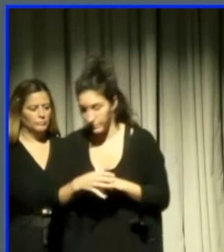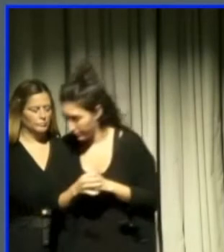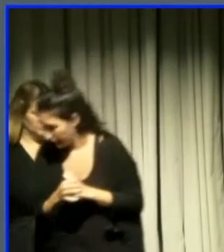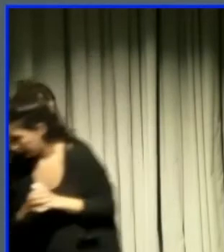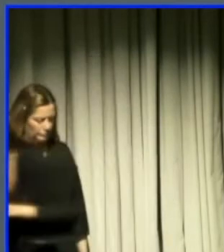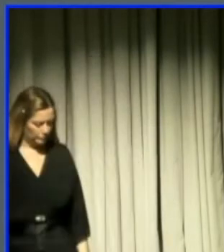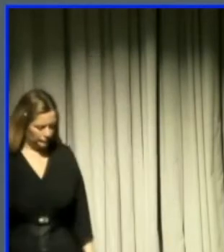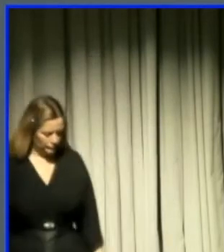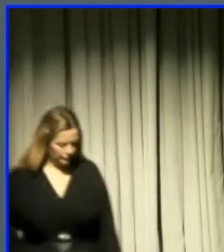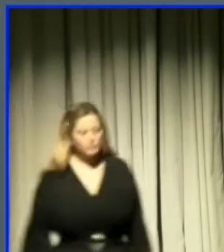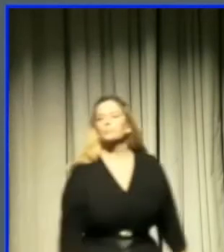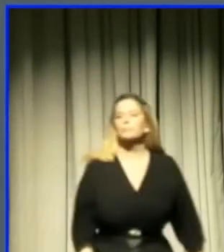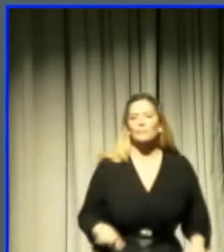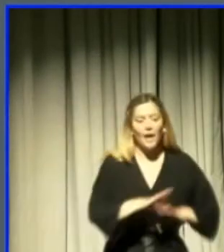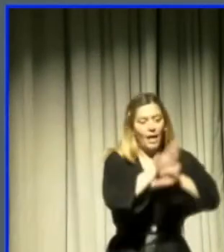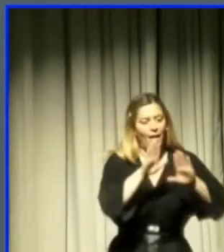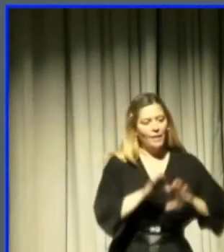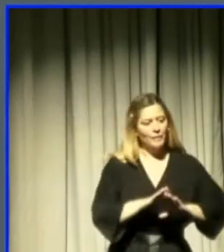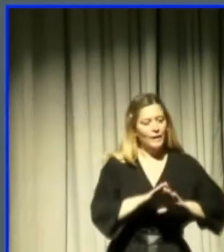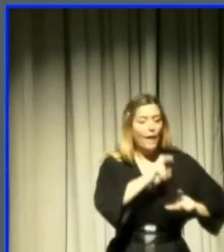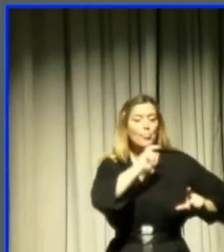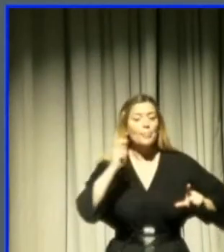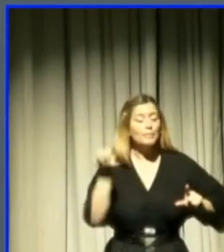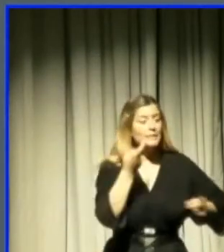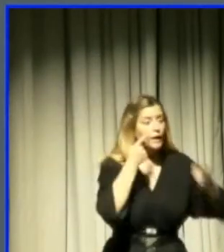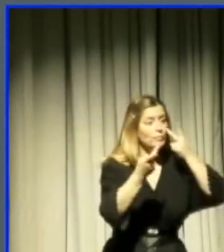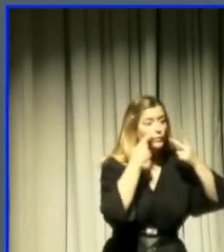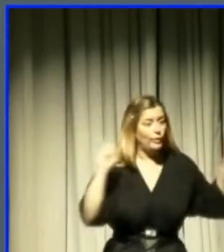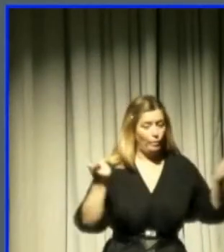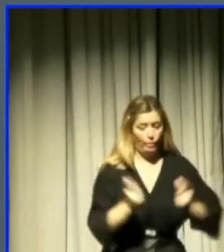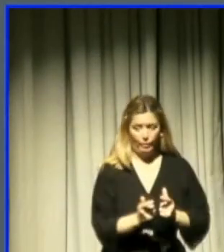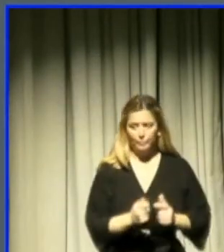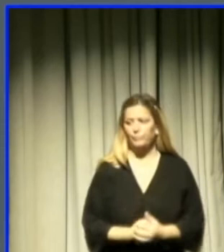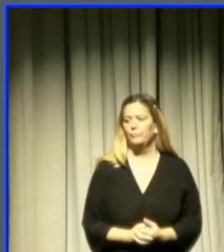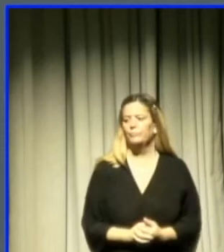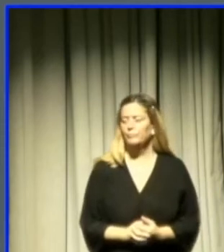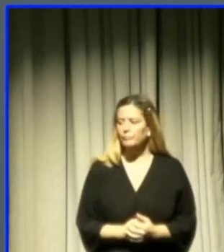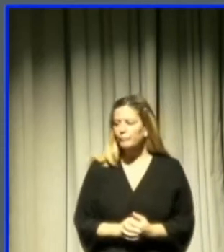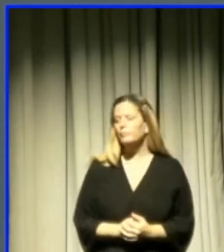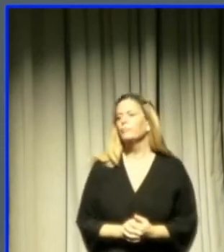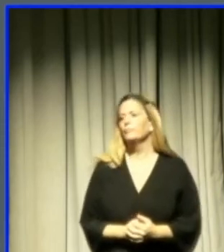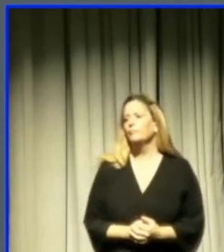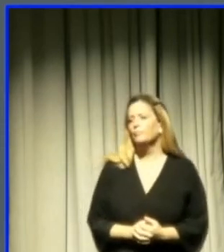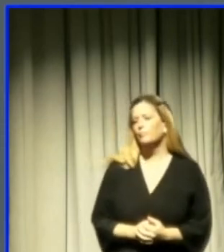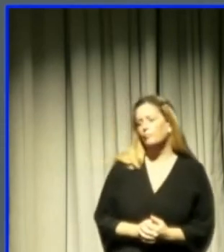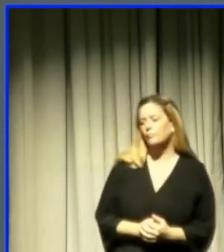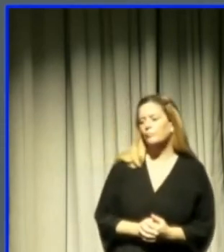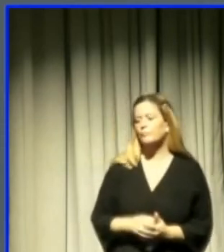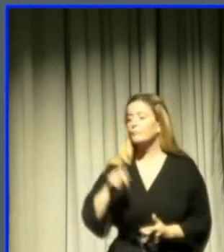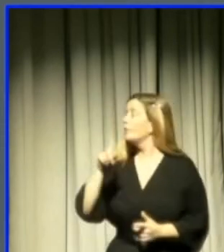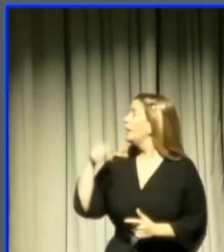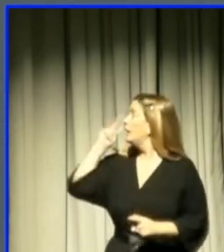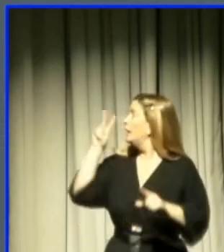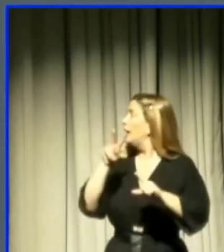are. But then, of course, we looked at the outdoor, we looked at the indoor, and now just look at ourselves,